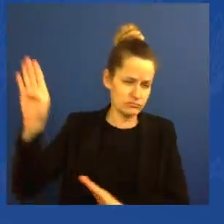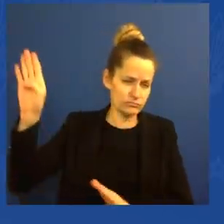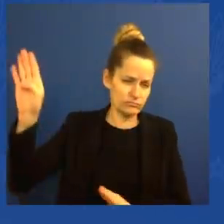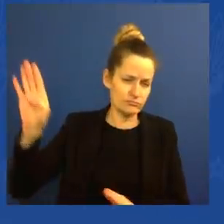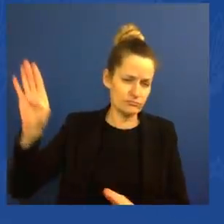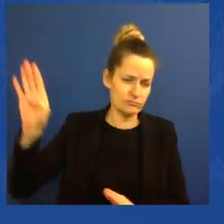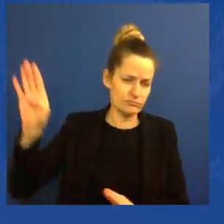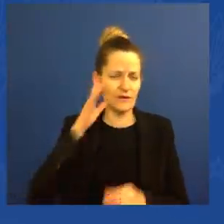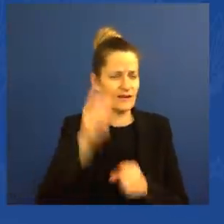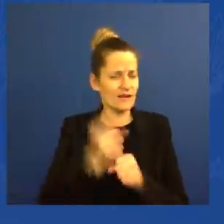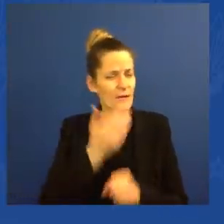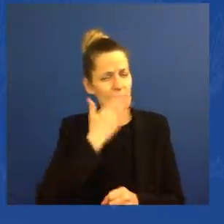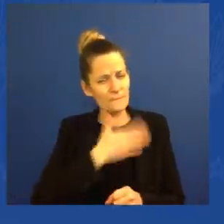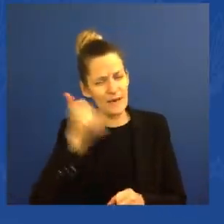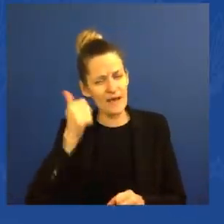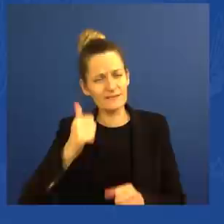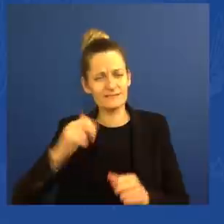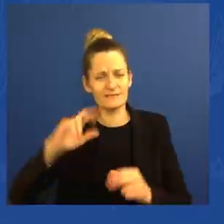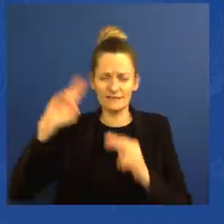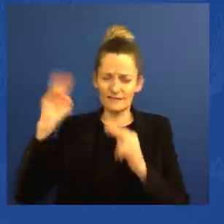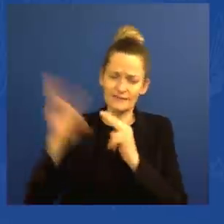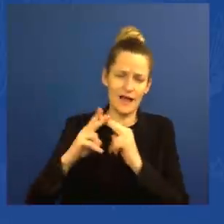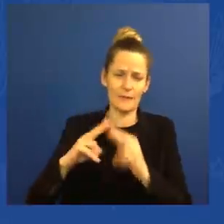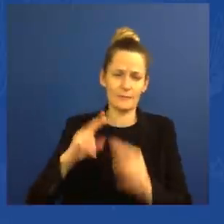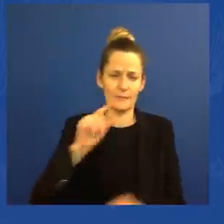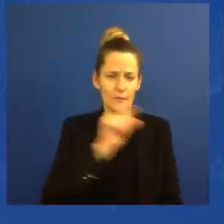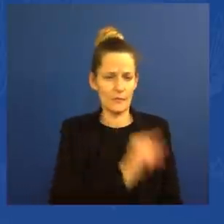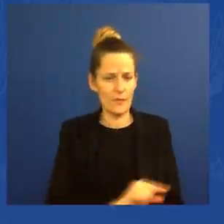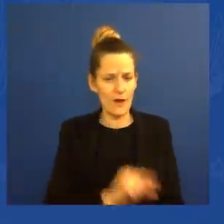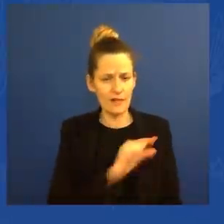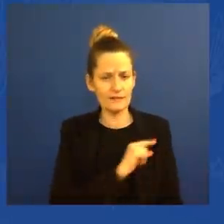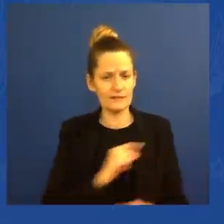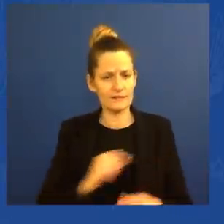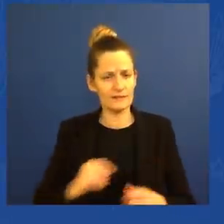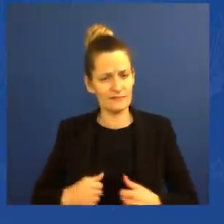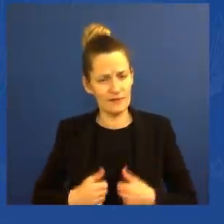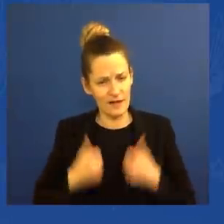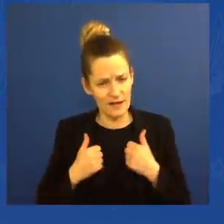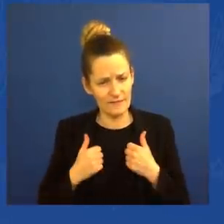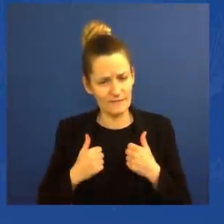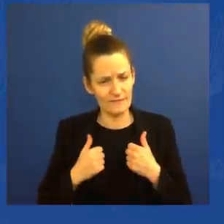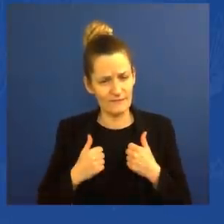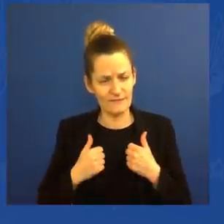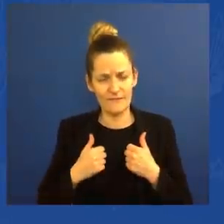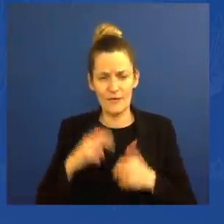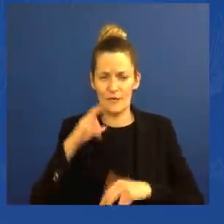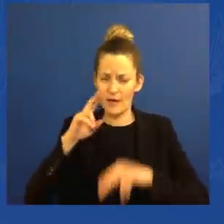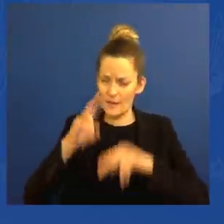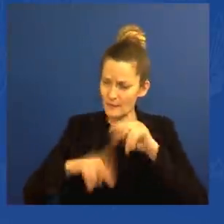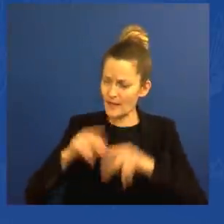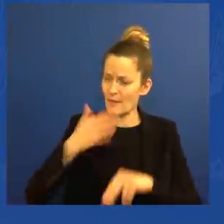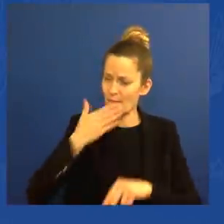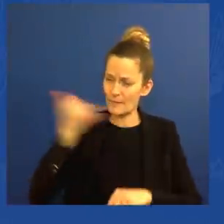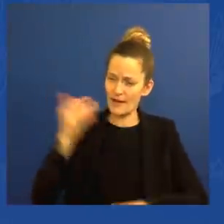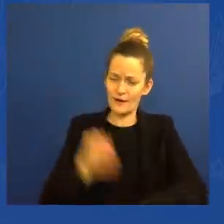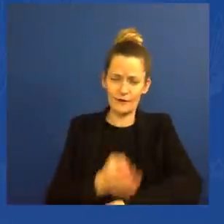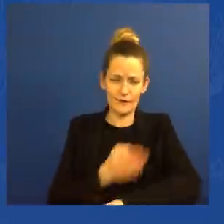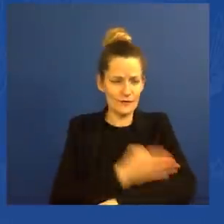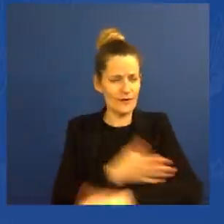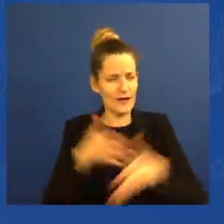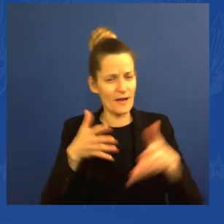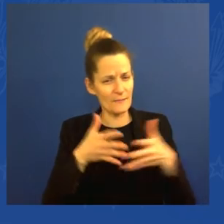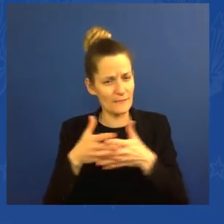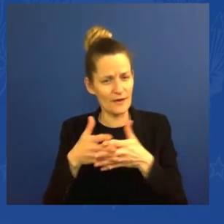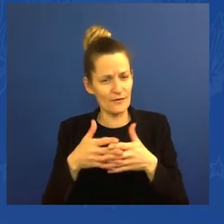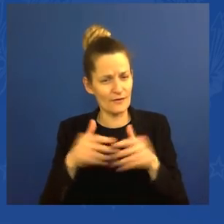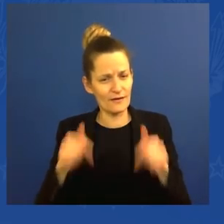building a better America. We can do this. Thank you for taking the time. Love you all. Keep